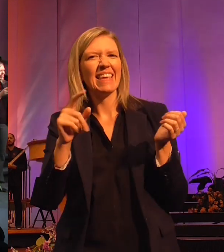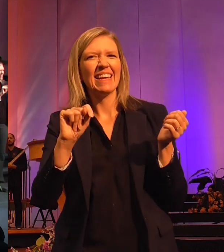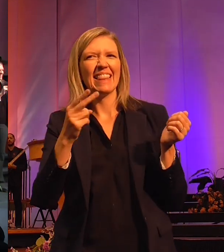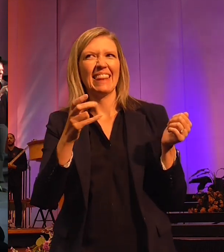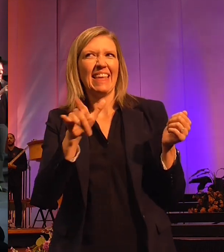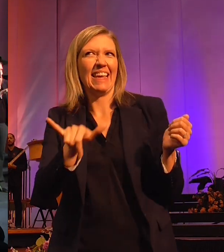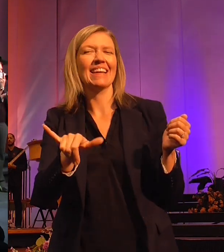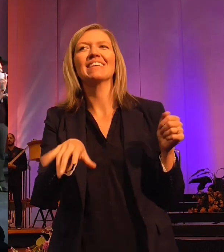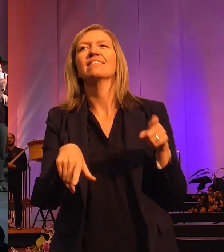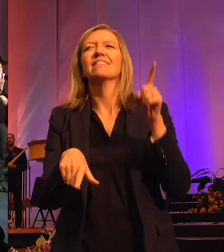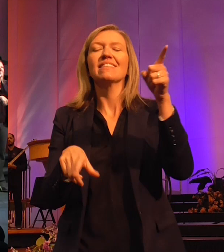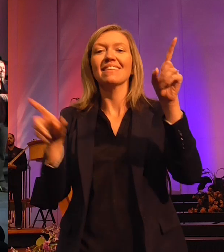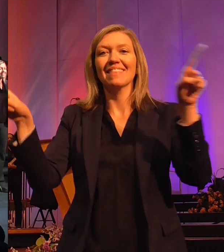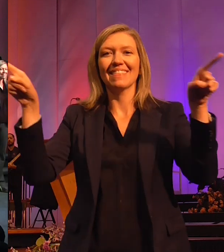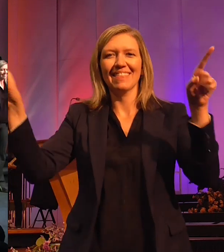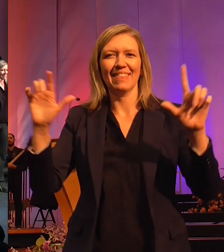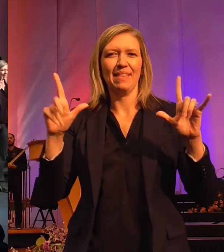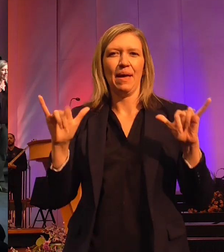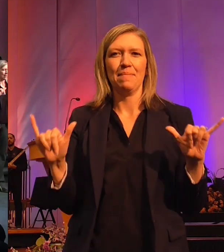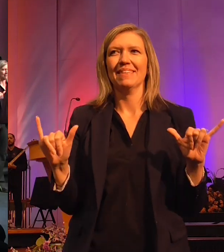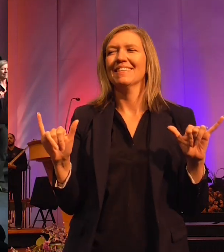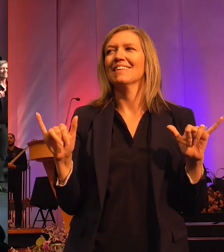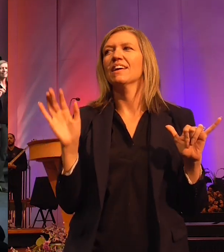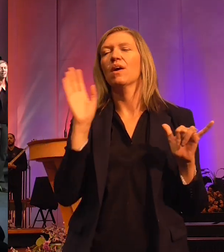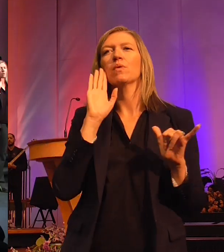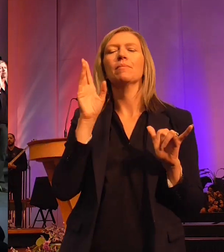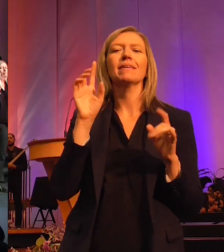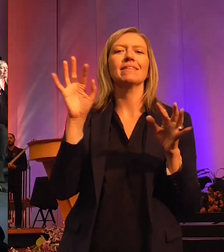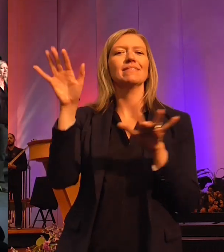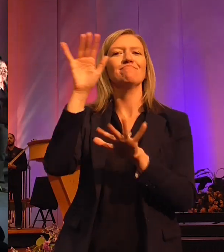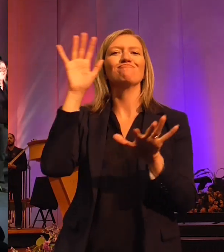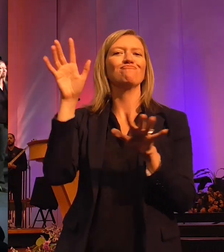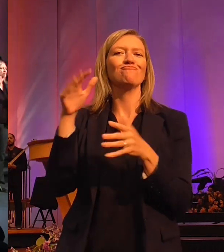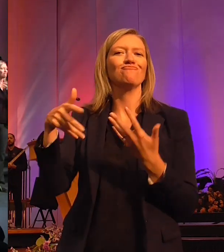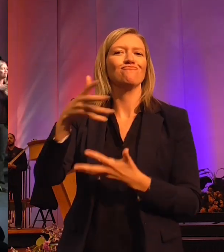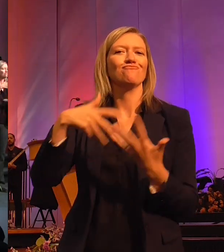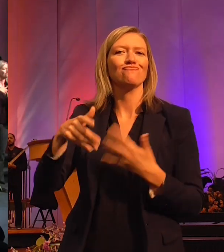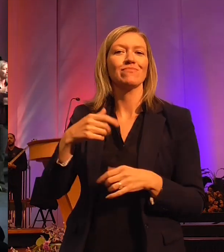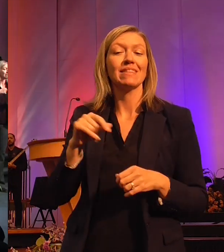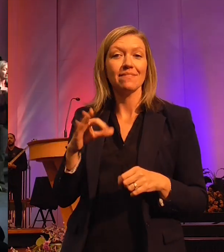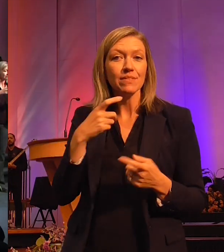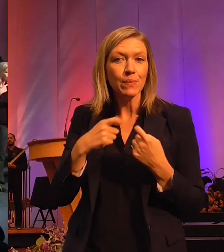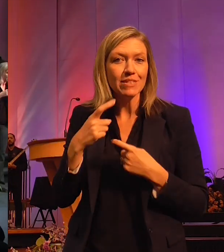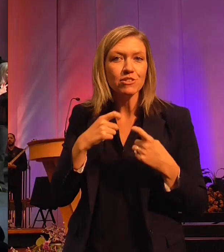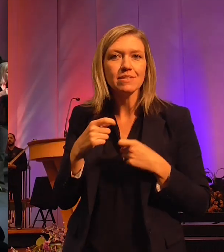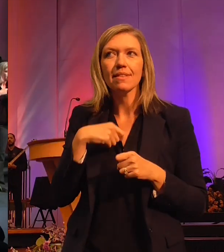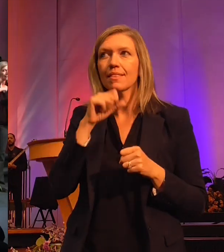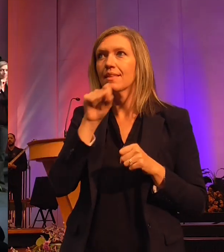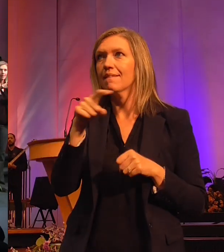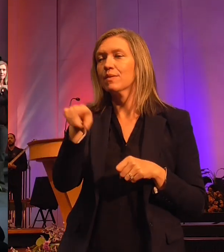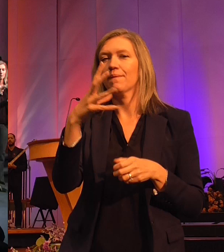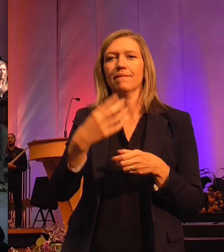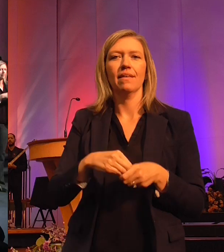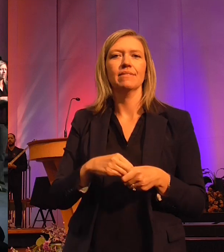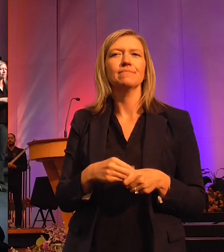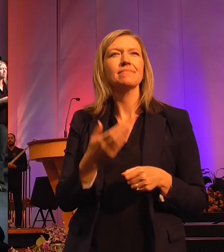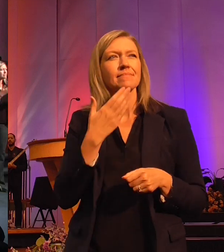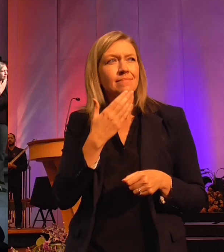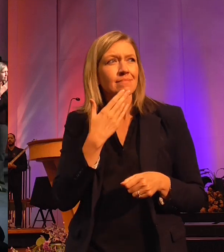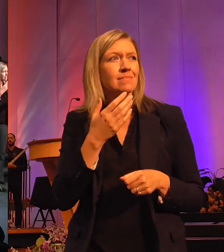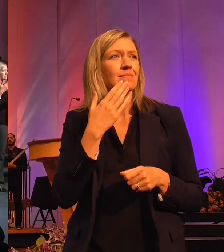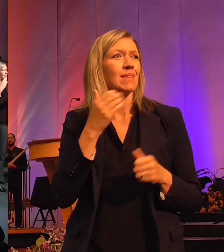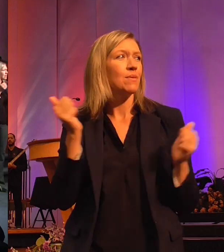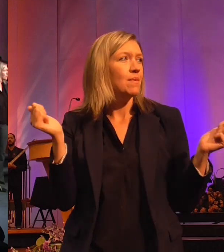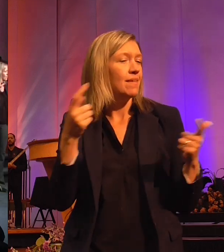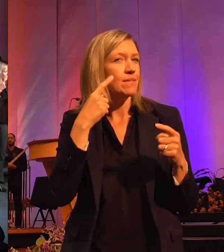counters on either end of the lobby. And I'll be hanging out there as well if you have any questions, but we'd love to have you involved. Thank you, Stacy. Thank you, everyone. Thanks for